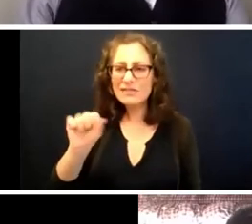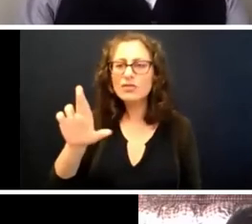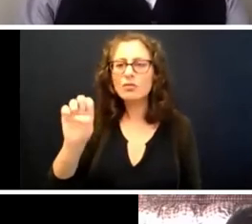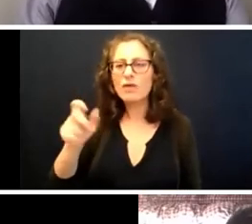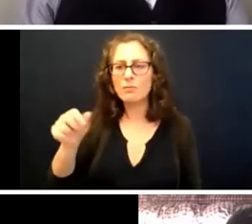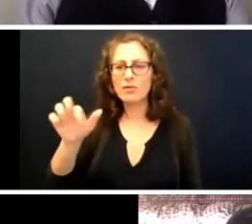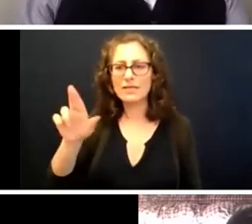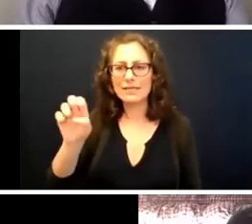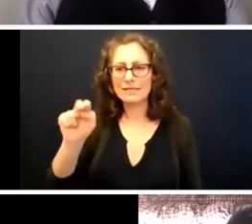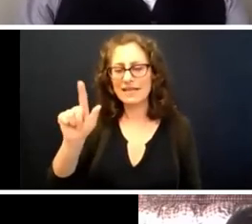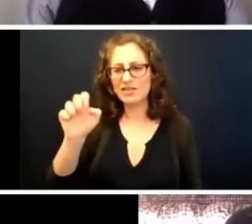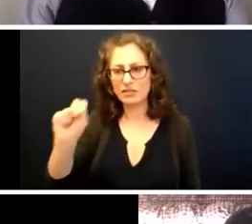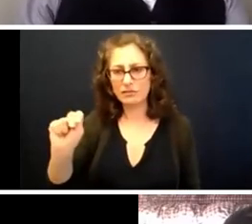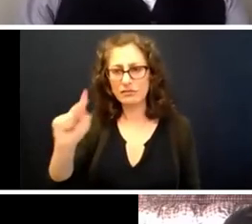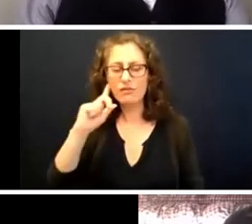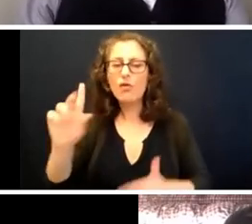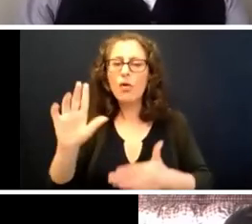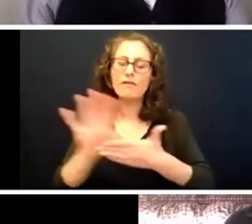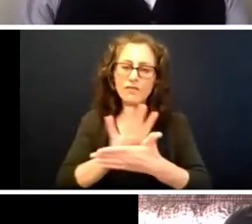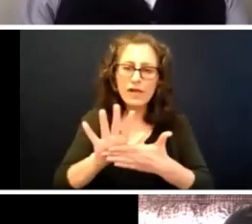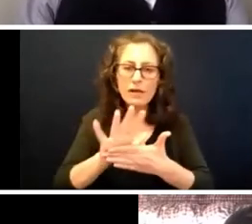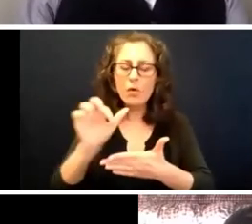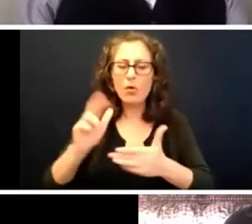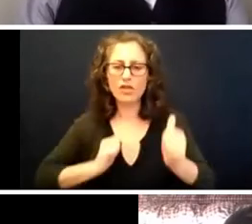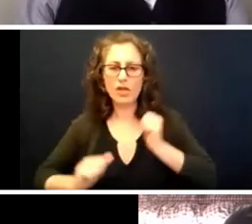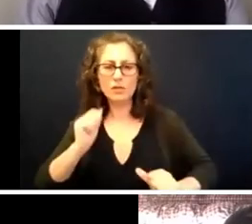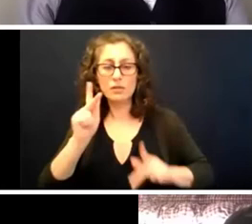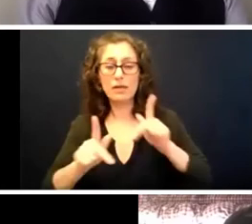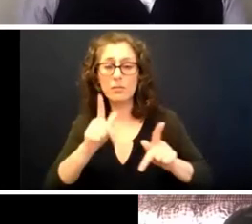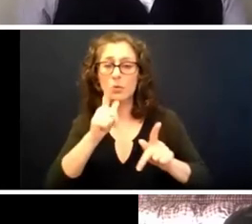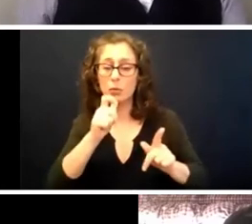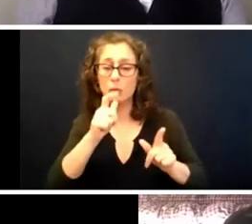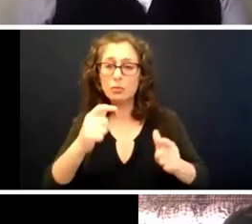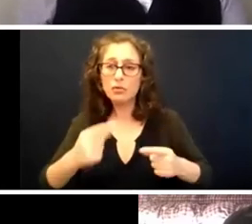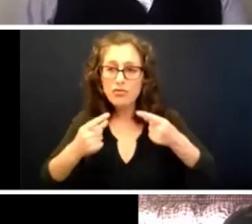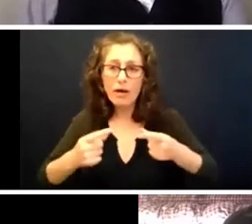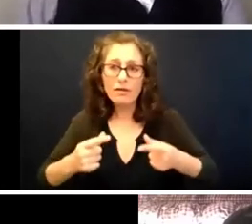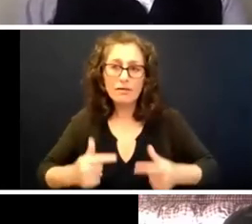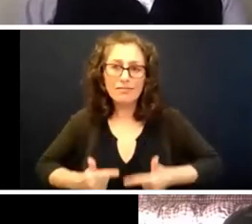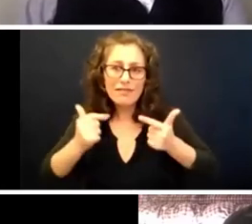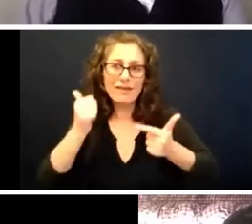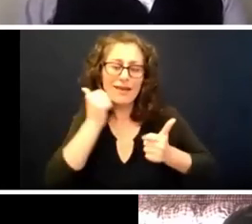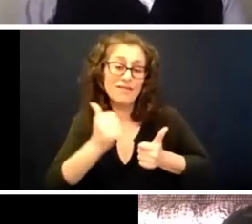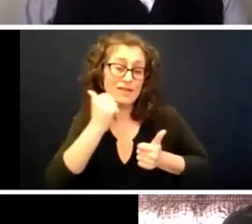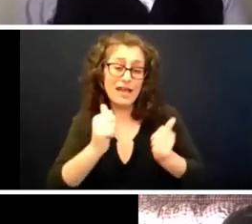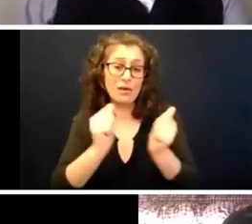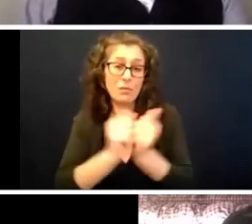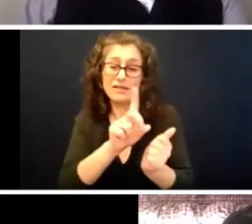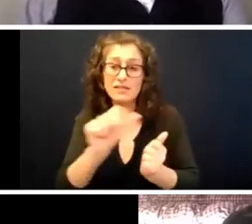comes to films or shows with people who struggle with living day-to-day with disabilities? I get asked that a